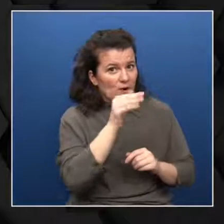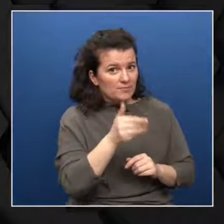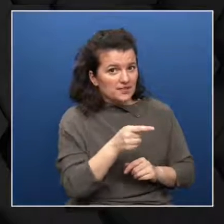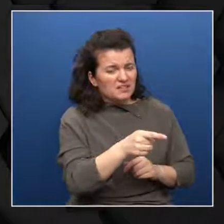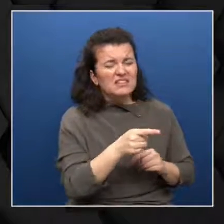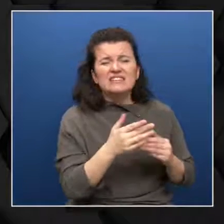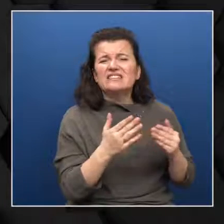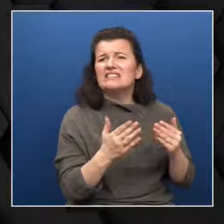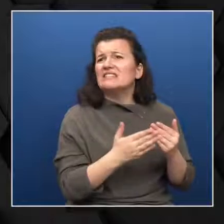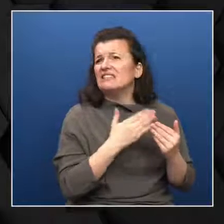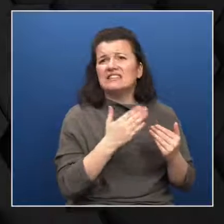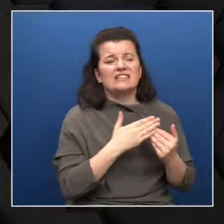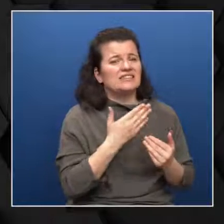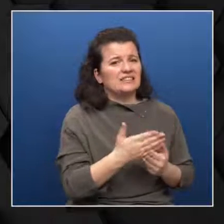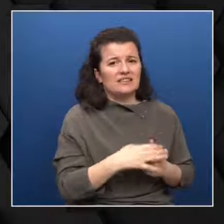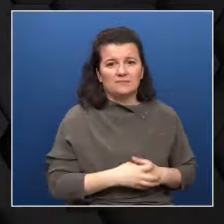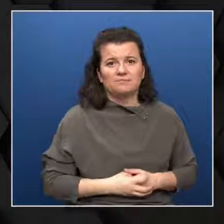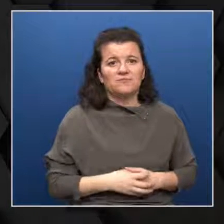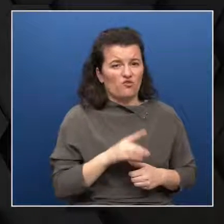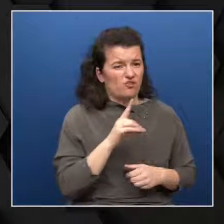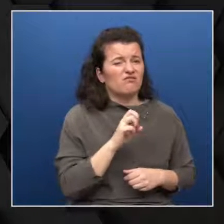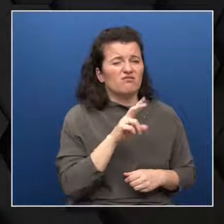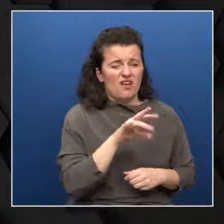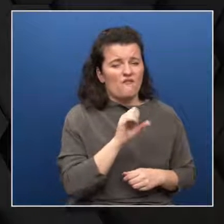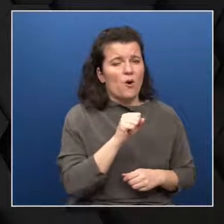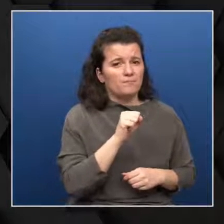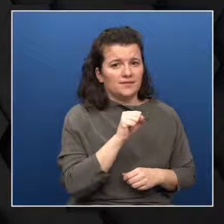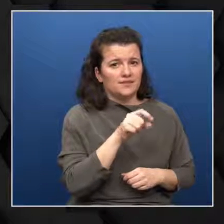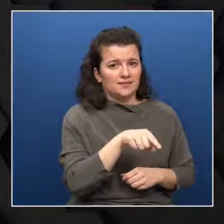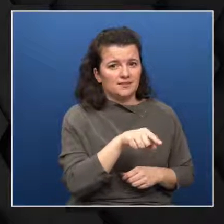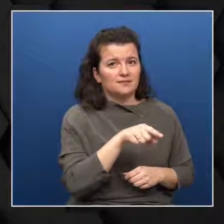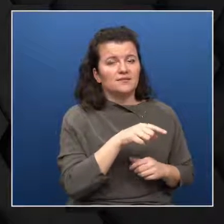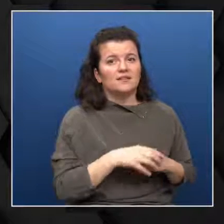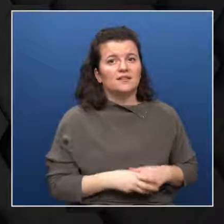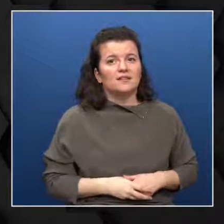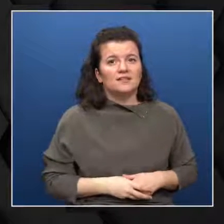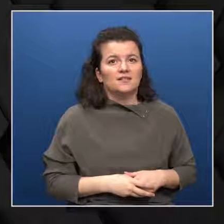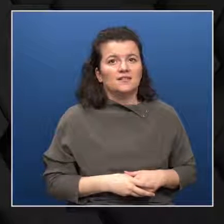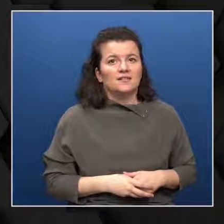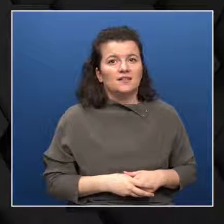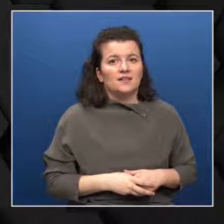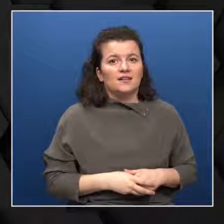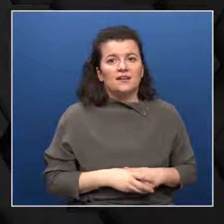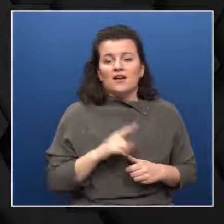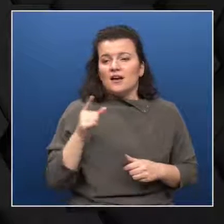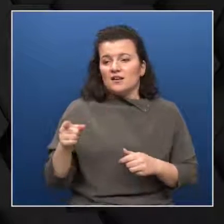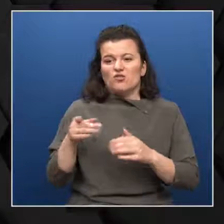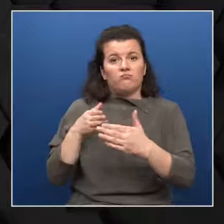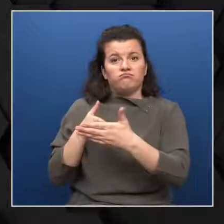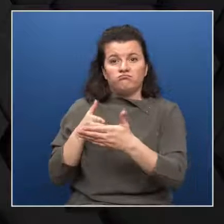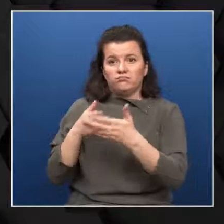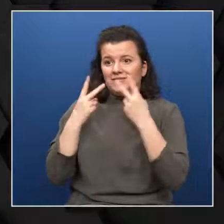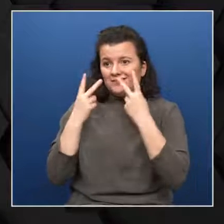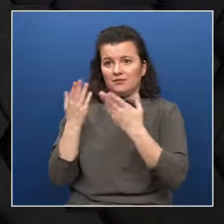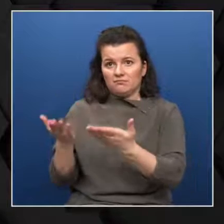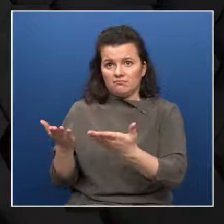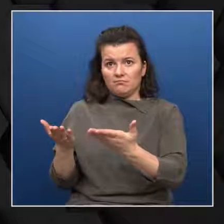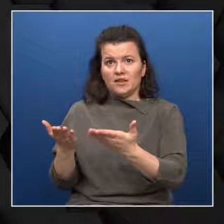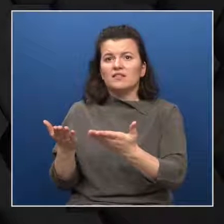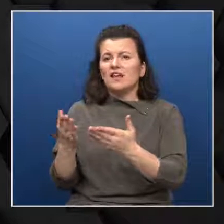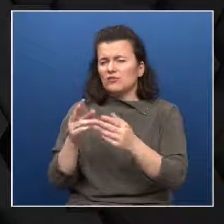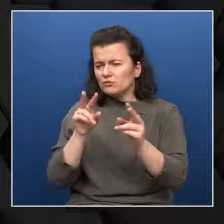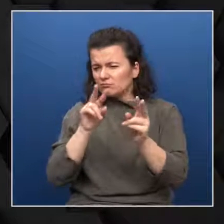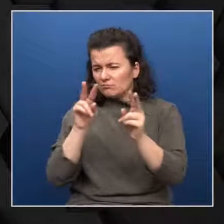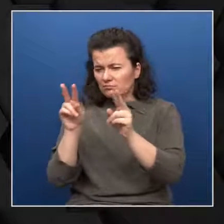do for that though. So you can start off with the inaccessible version and go all the way through to